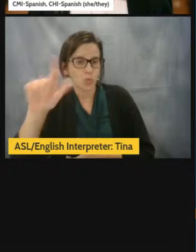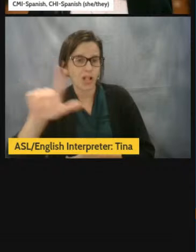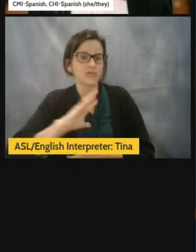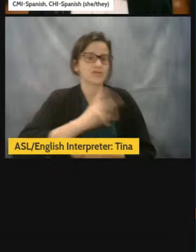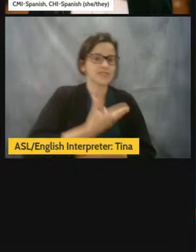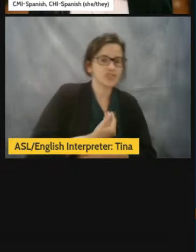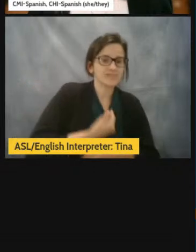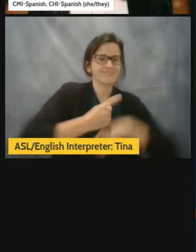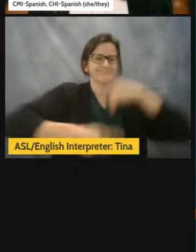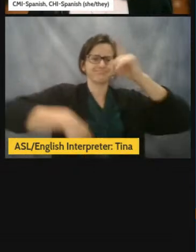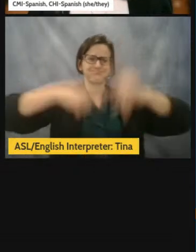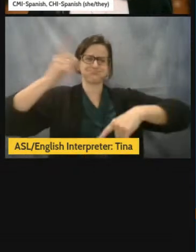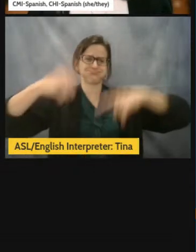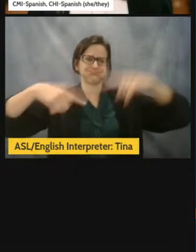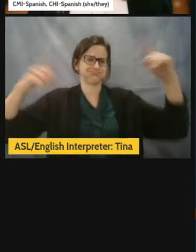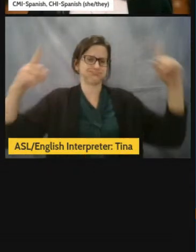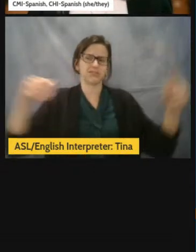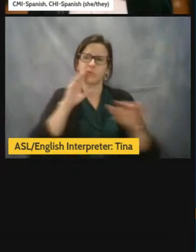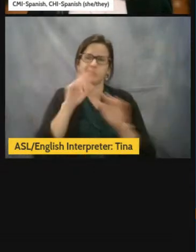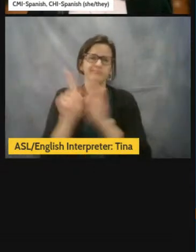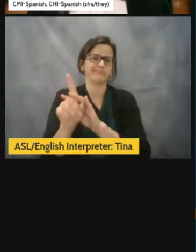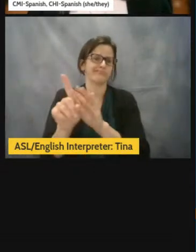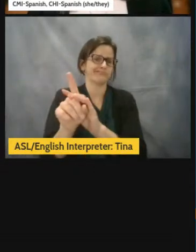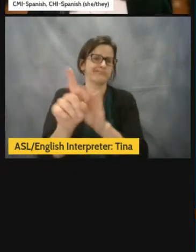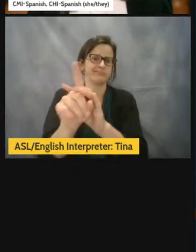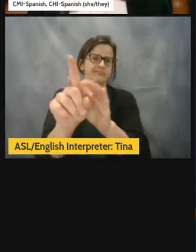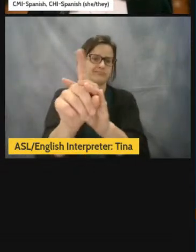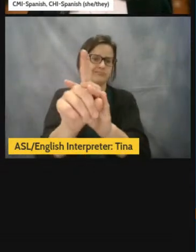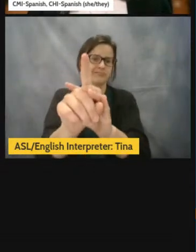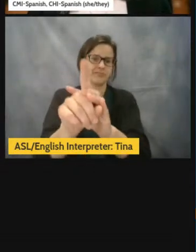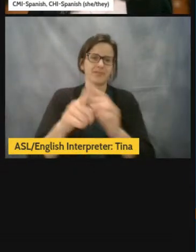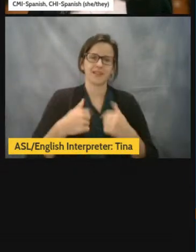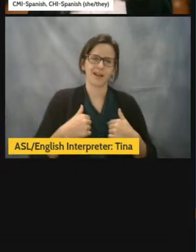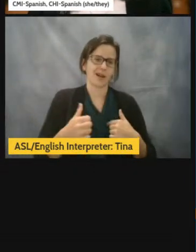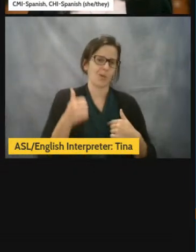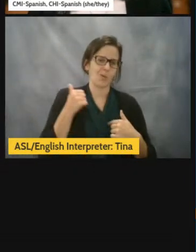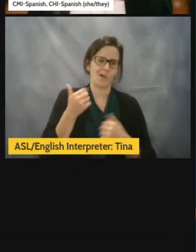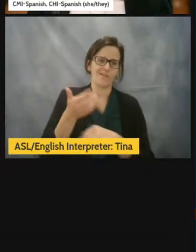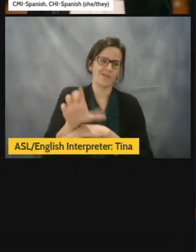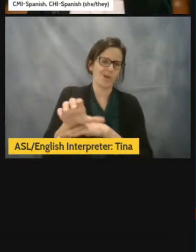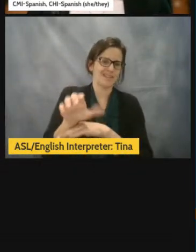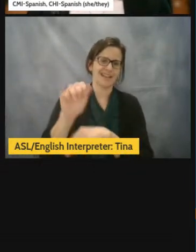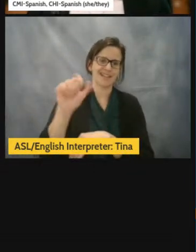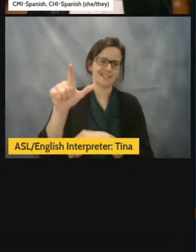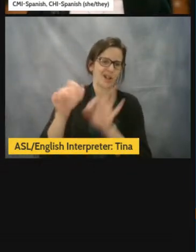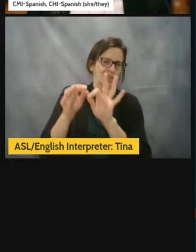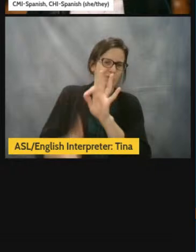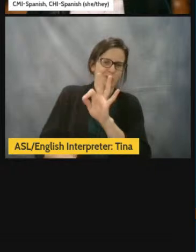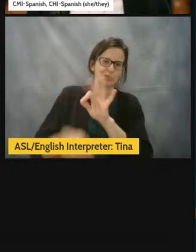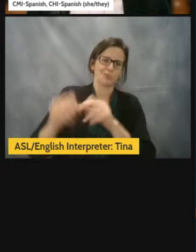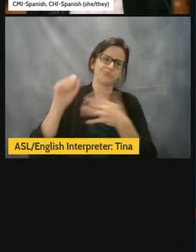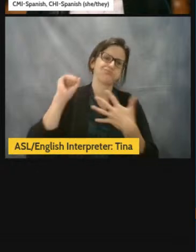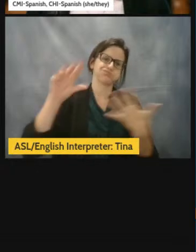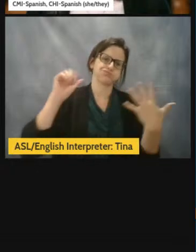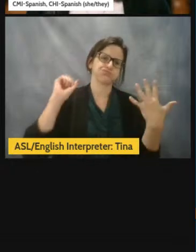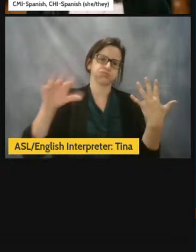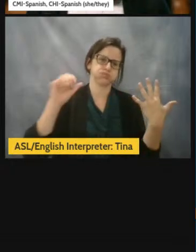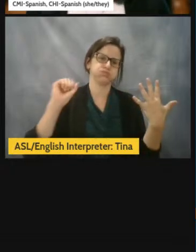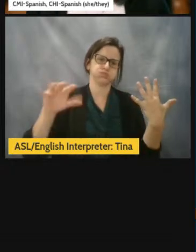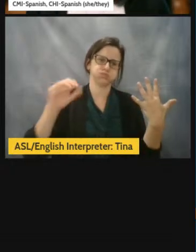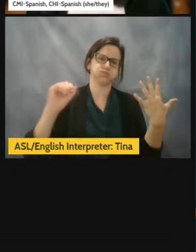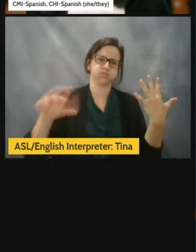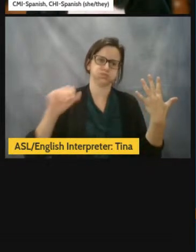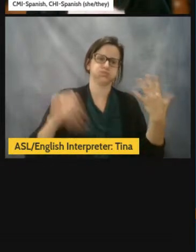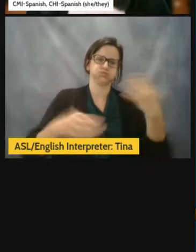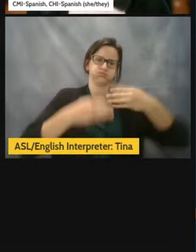etc. I'm not going to do that to our ASL interpreter and list off all the things that I had on that slide.